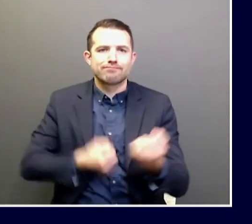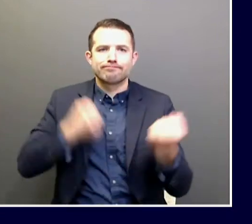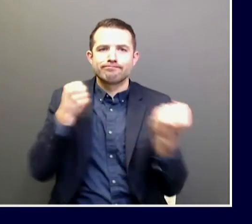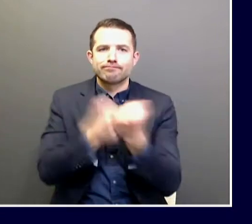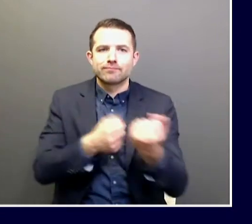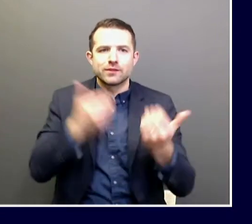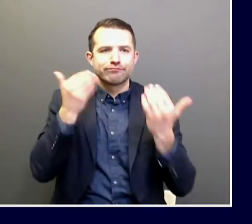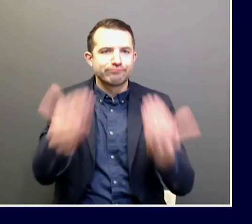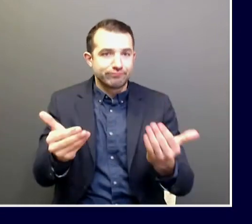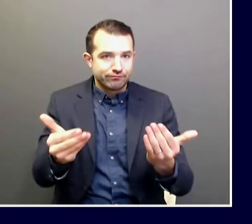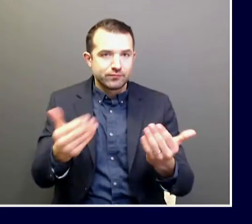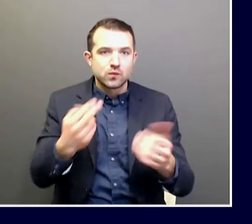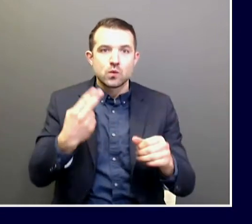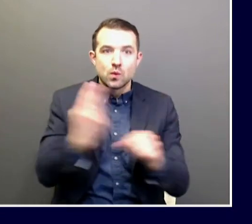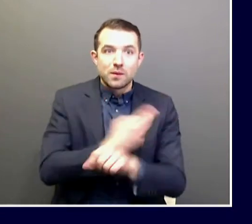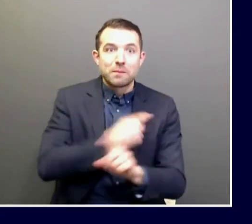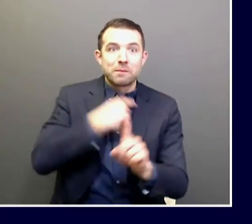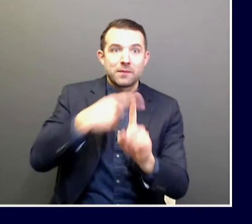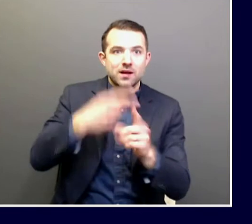administer the drug.